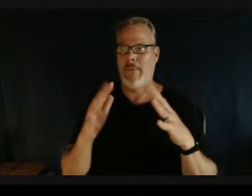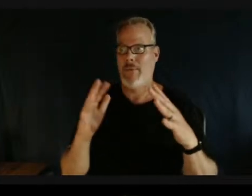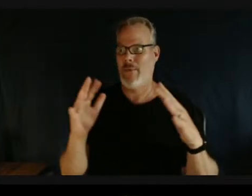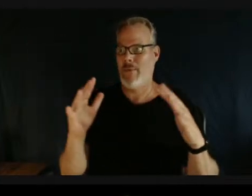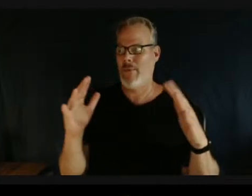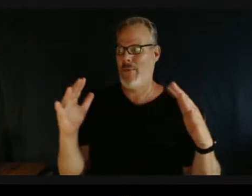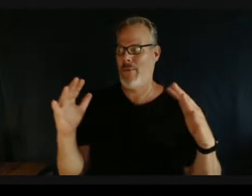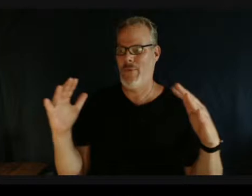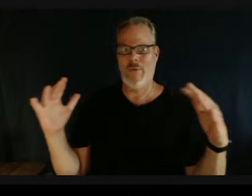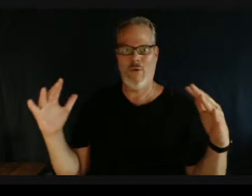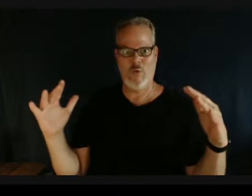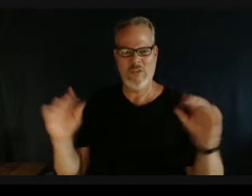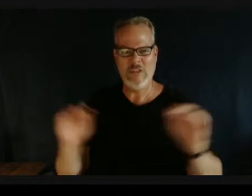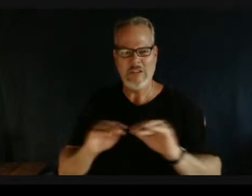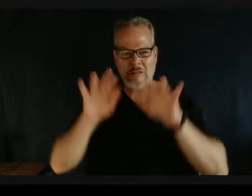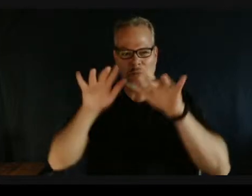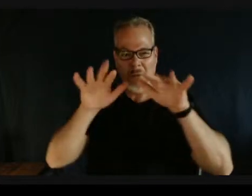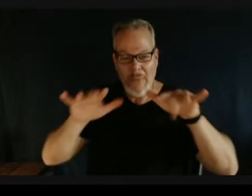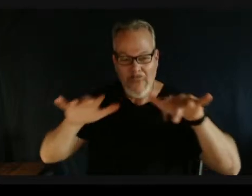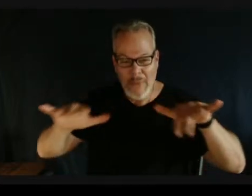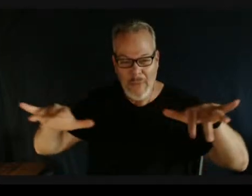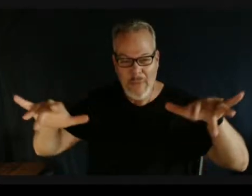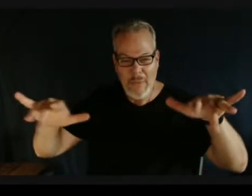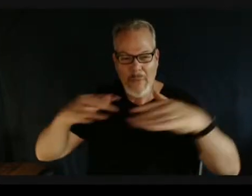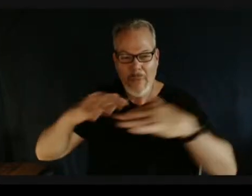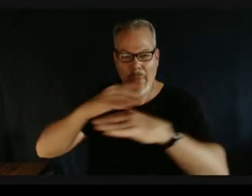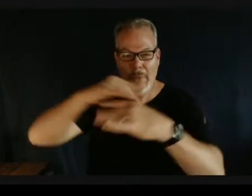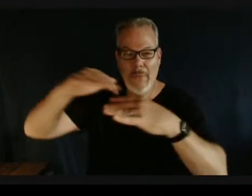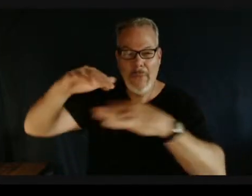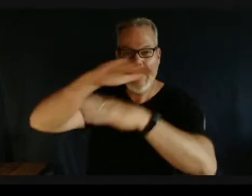all that emission sitting on that the new